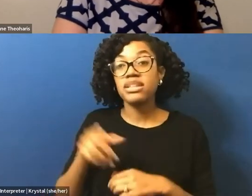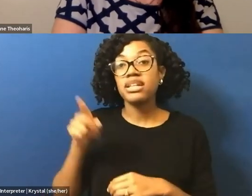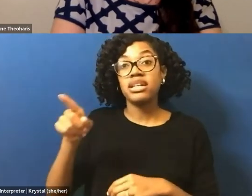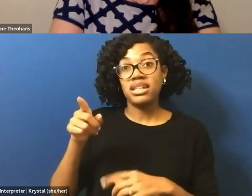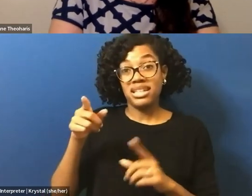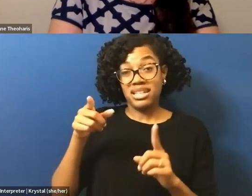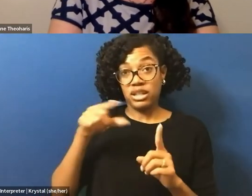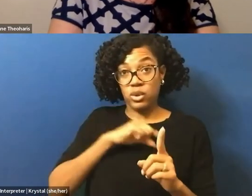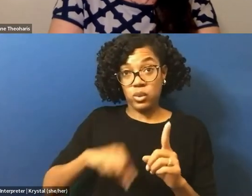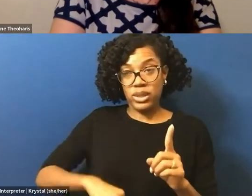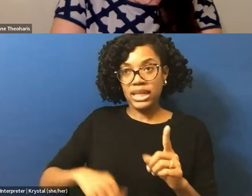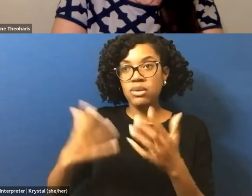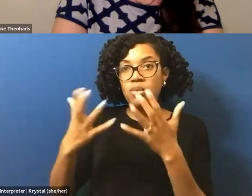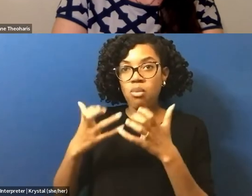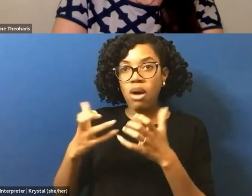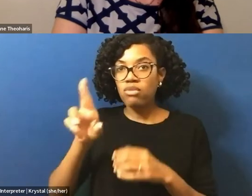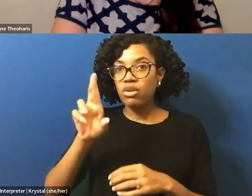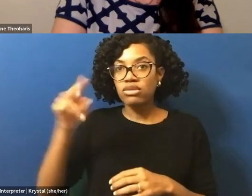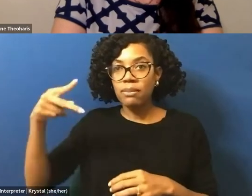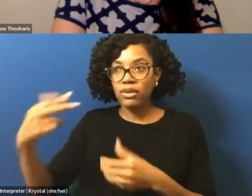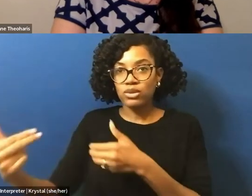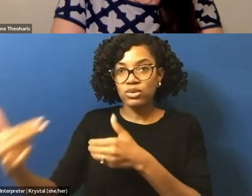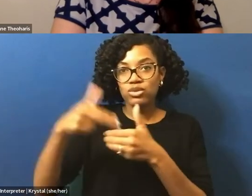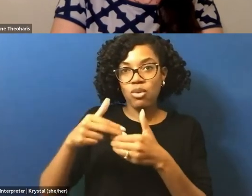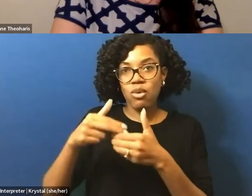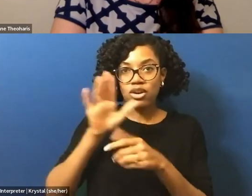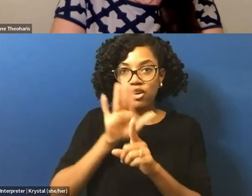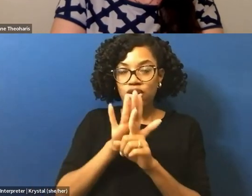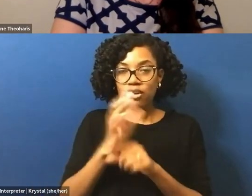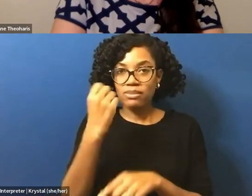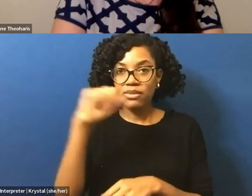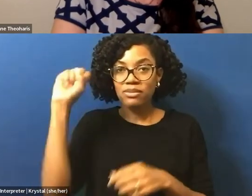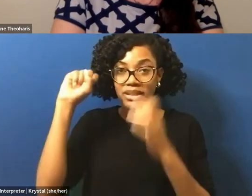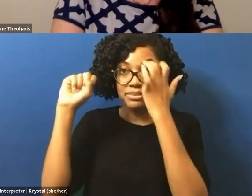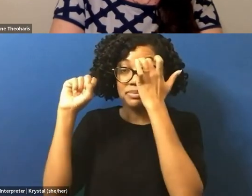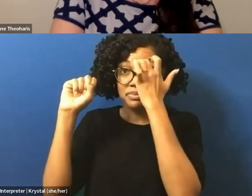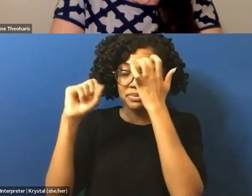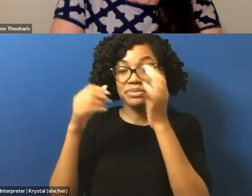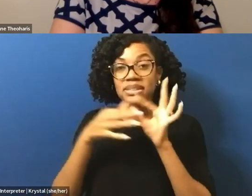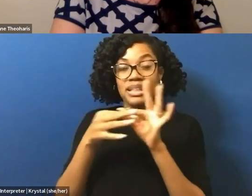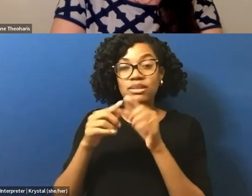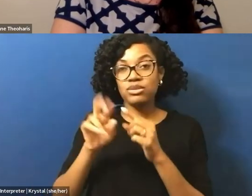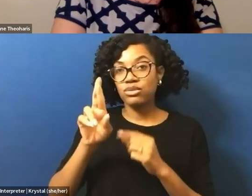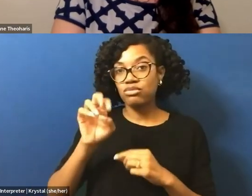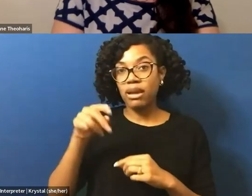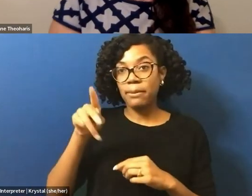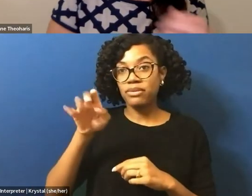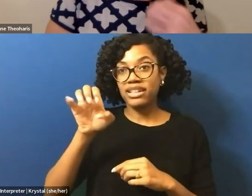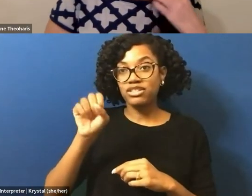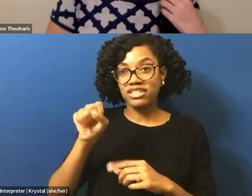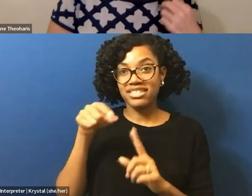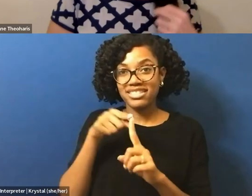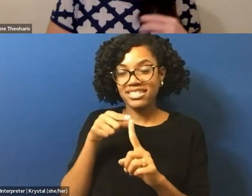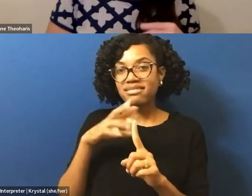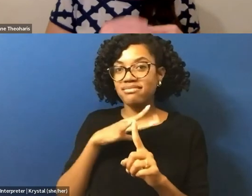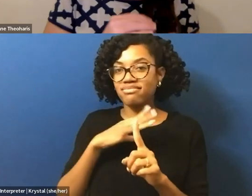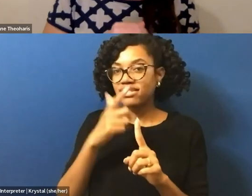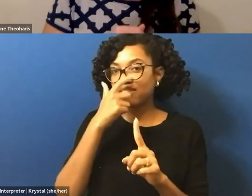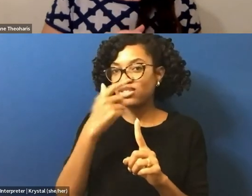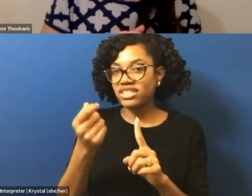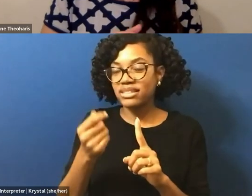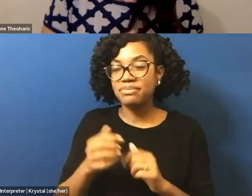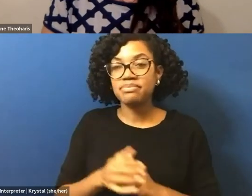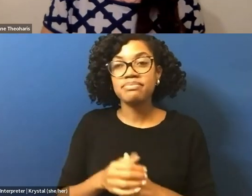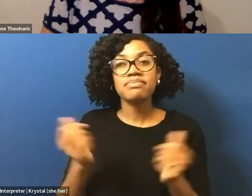the organization, and in particular reparations, which I think is really interesting because everything